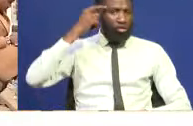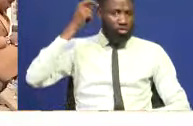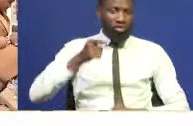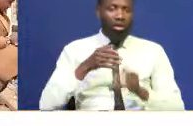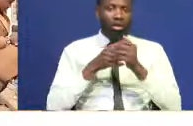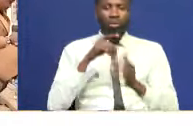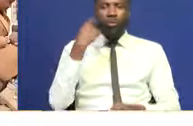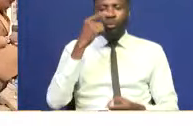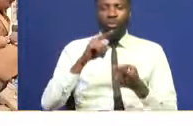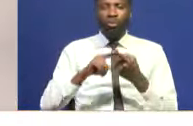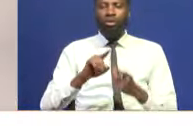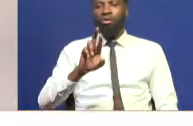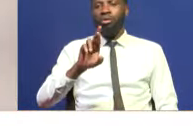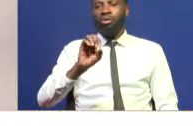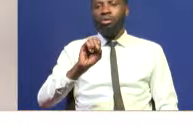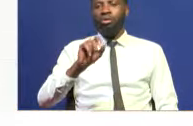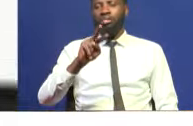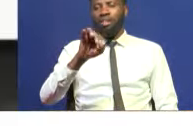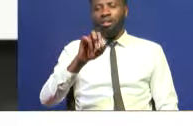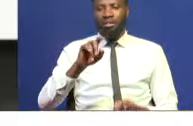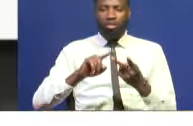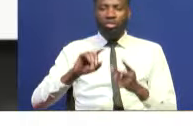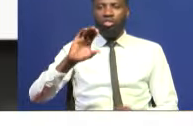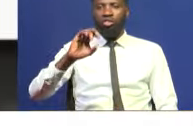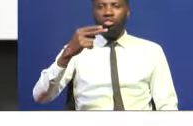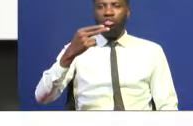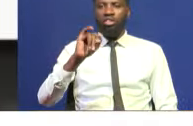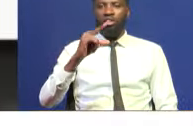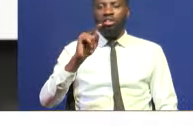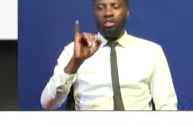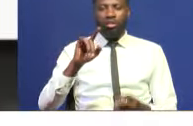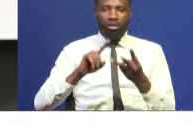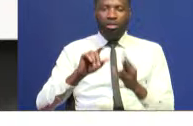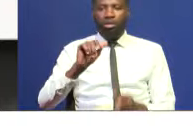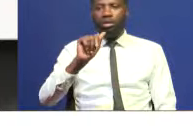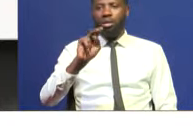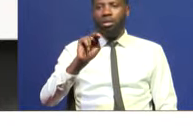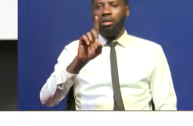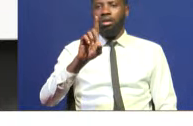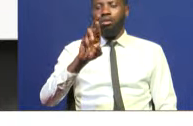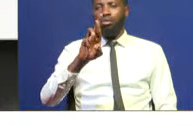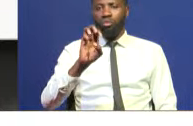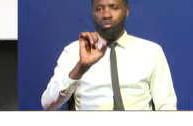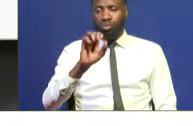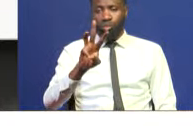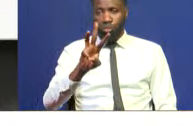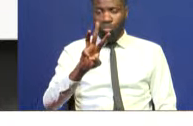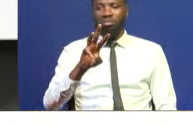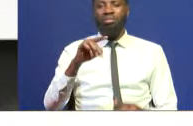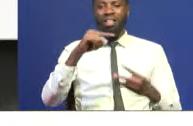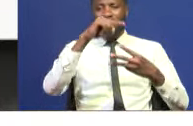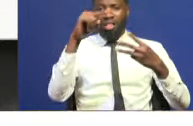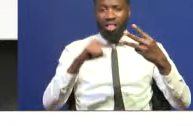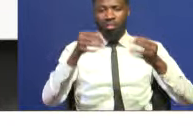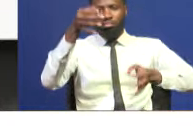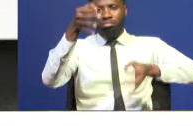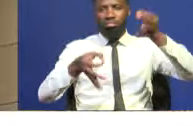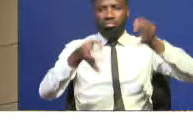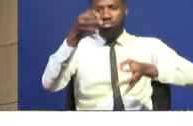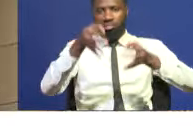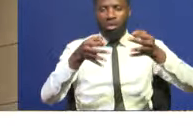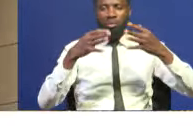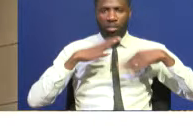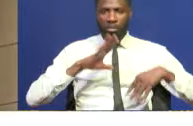Aburili, Justice Chigiti Mugwimi, and Justice Andrew Mwamuye to hear a petition challenging the legality of the